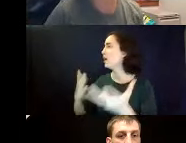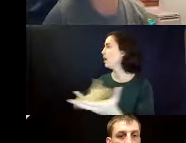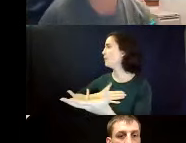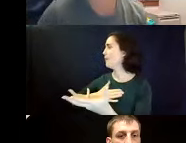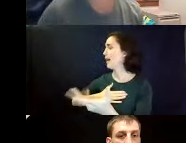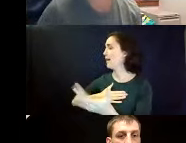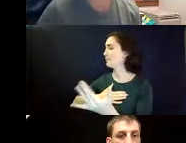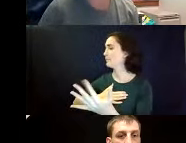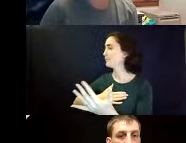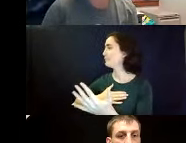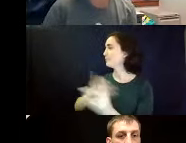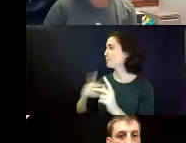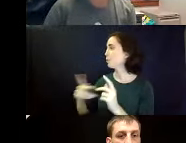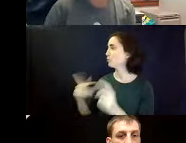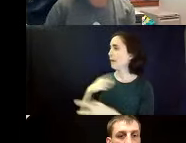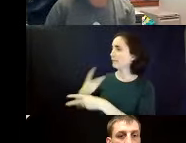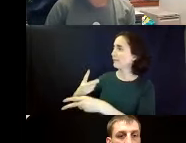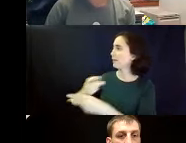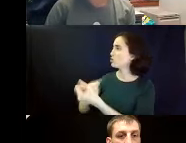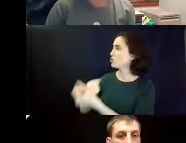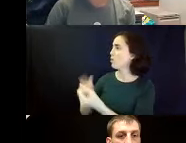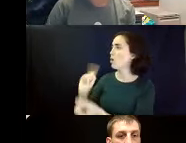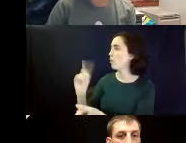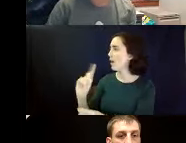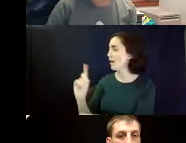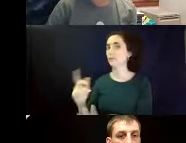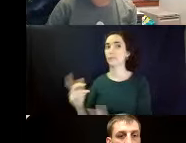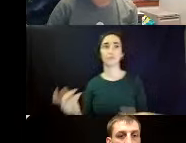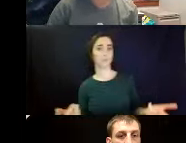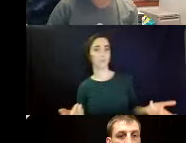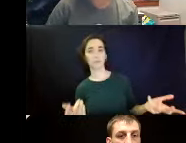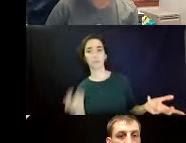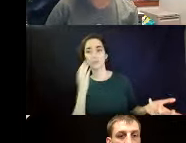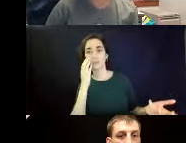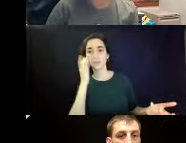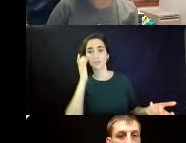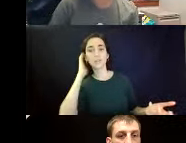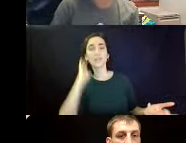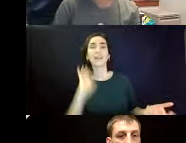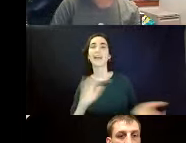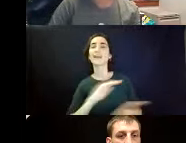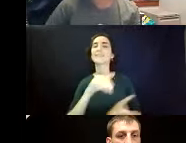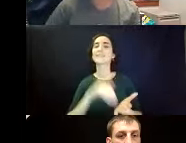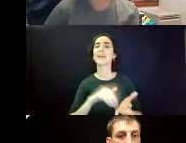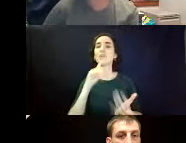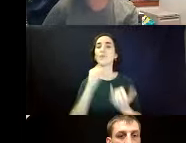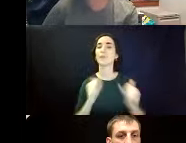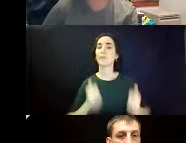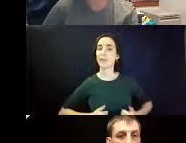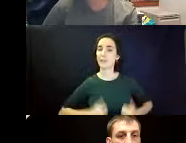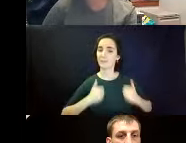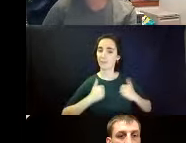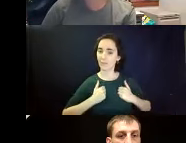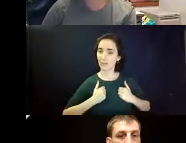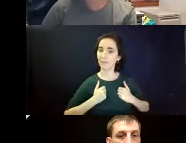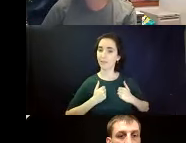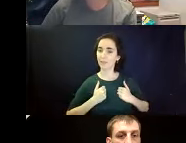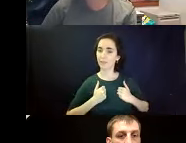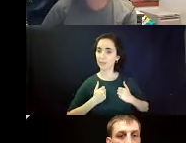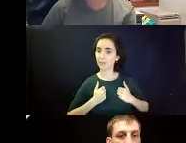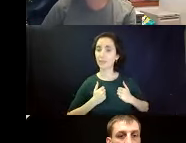their constituents are. We saw this in the Centers for Independent Living after Florida. I went to